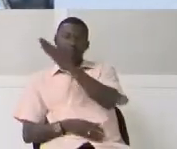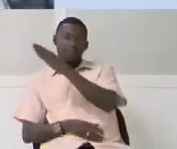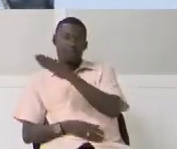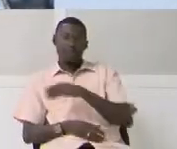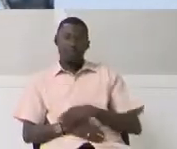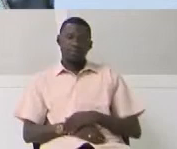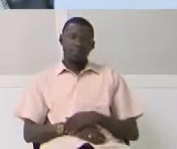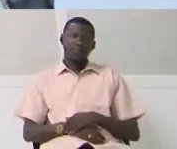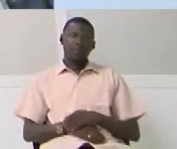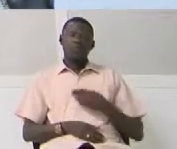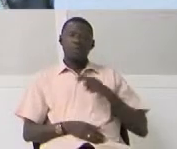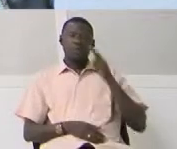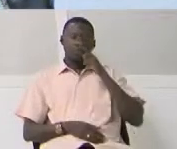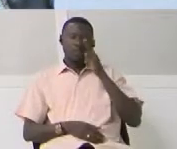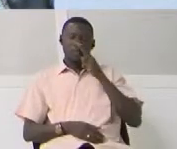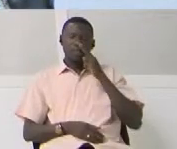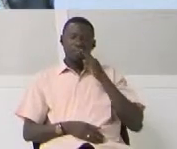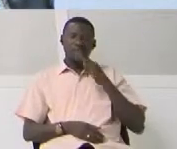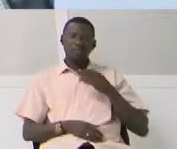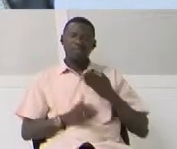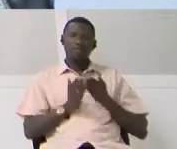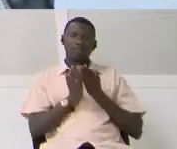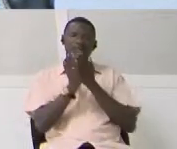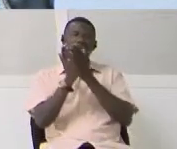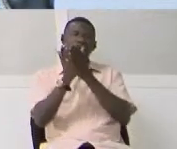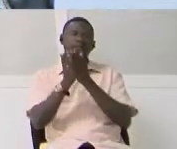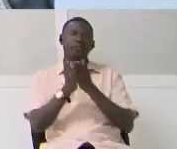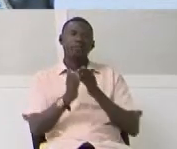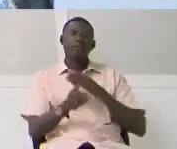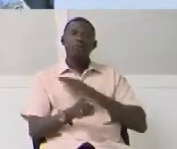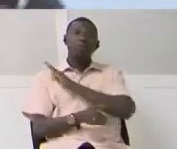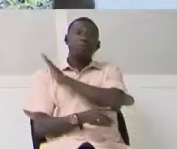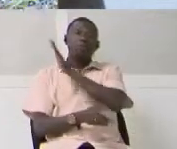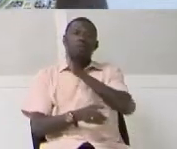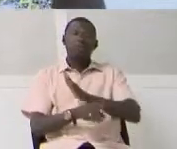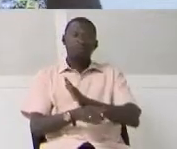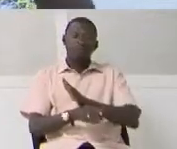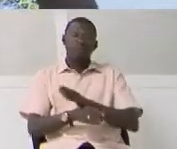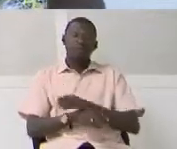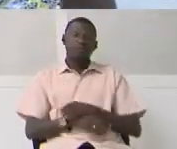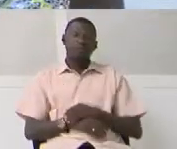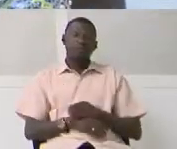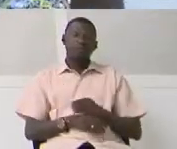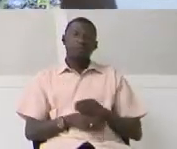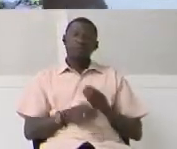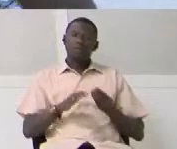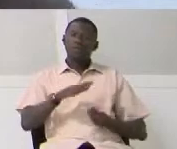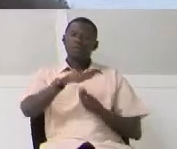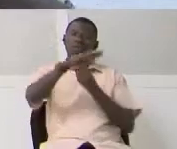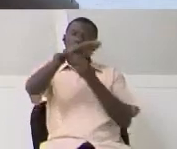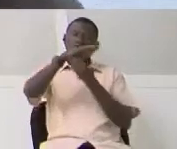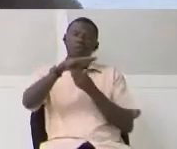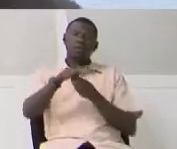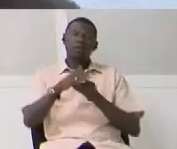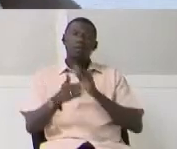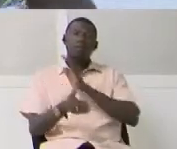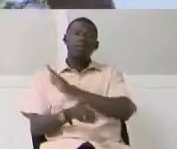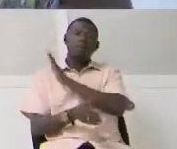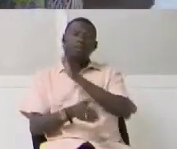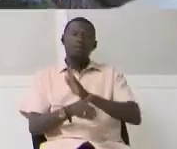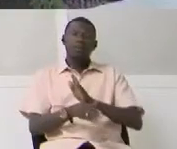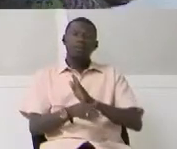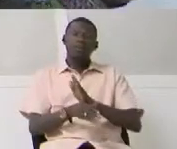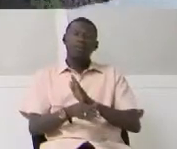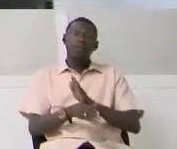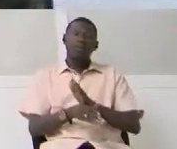We tried and sailed the vessel up to Bansang. You donate Bansang Hospital and medical equipment. You are a